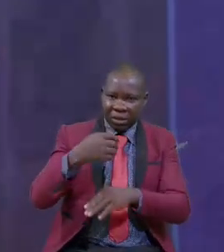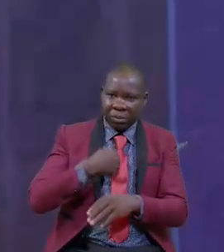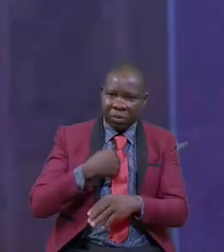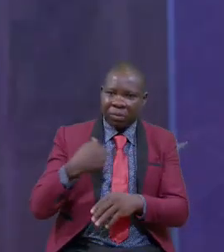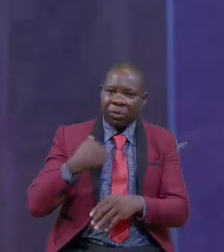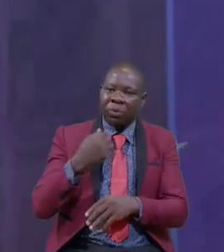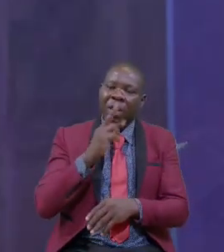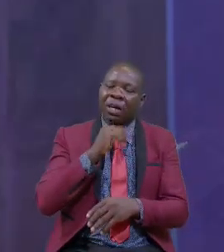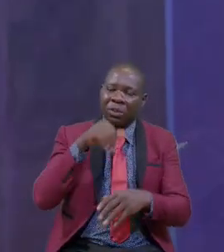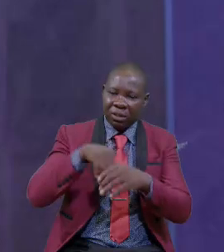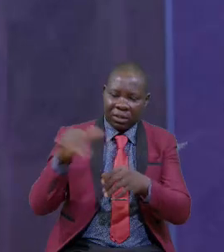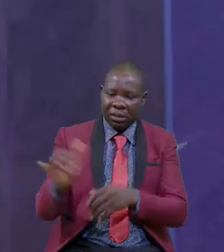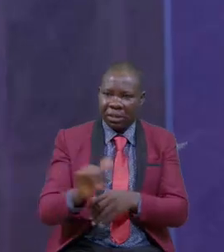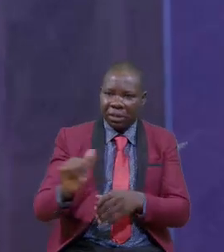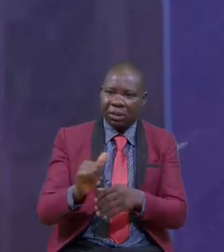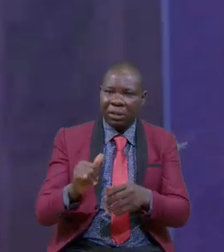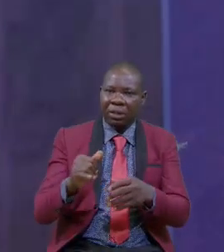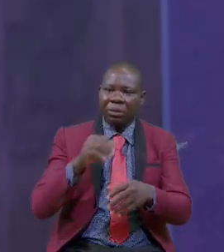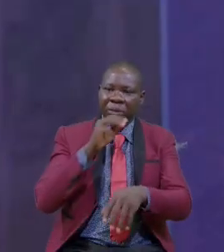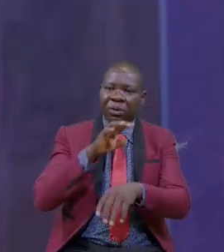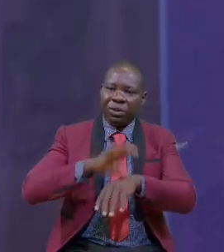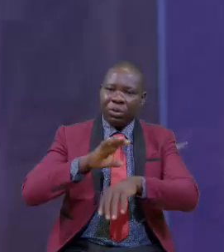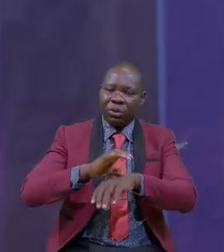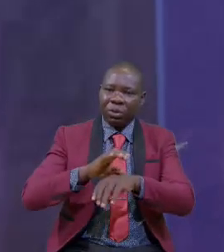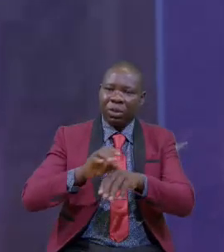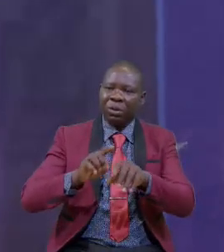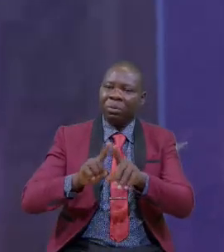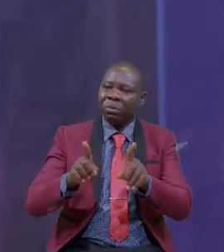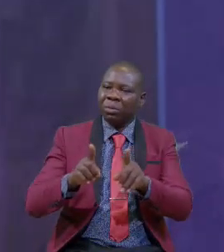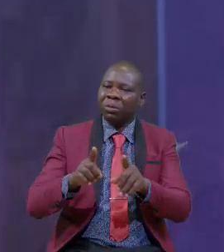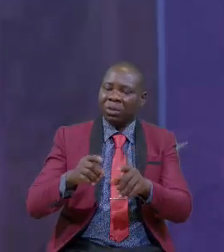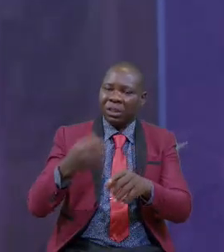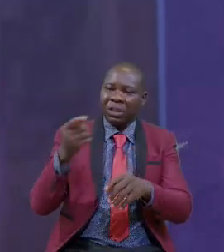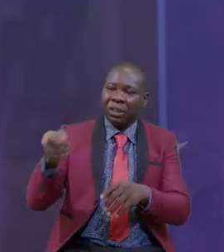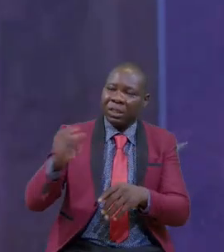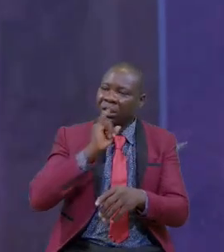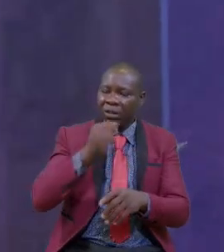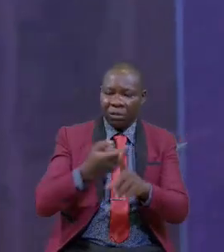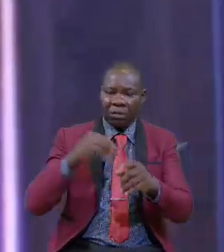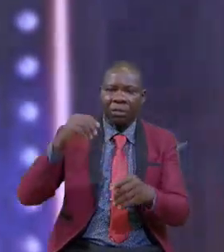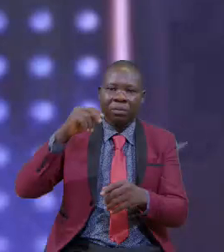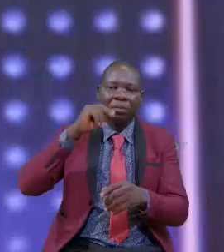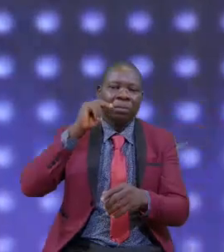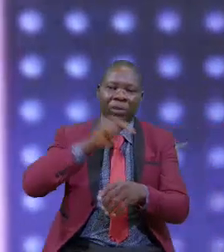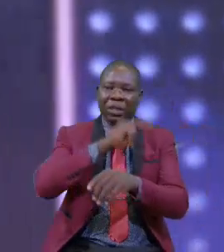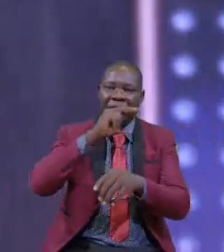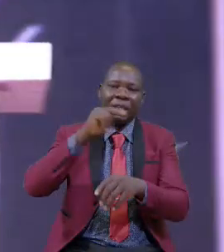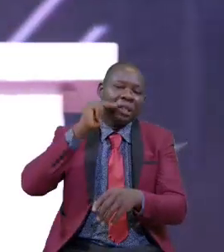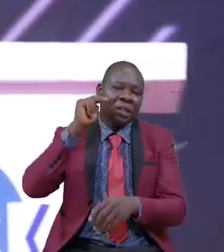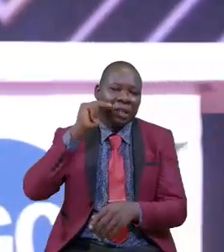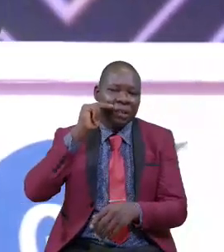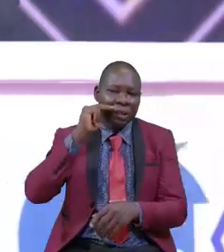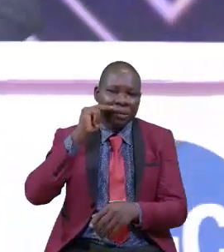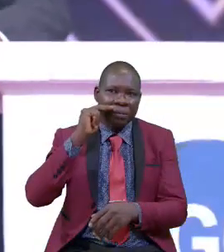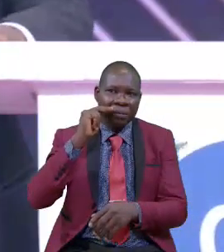It was in, but a Nigerian. And then he began to, you know, talk about, I didn't even know that he knew so much about